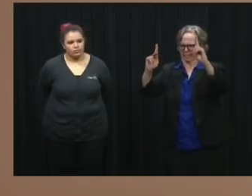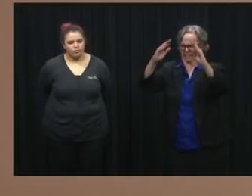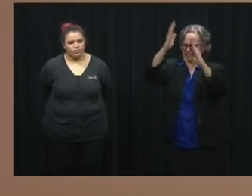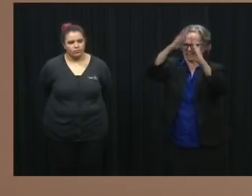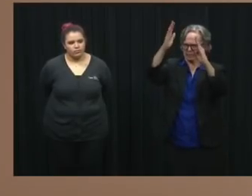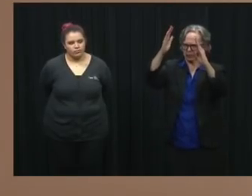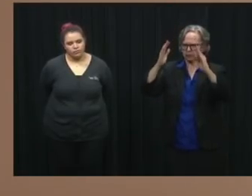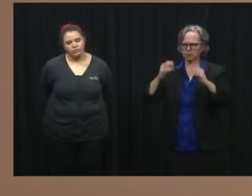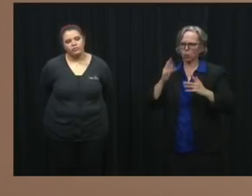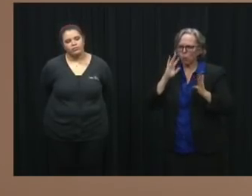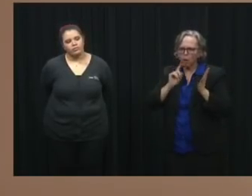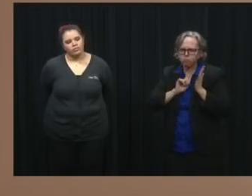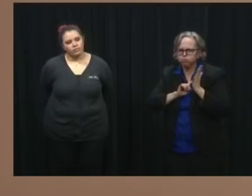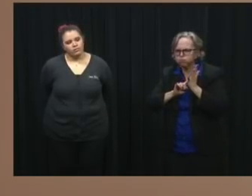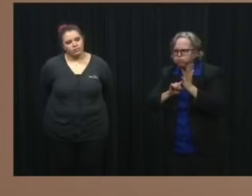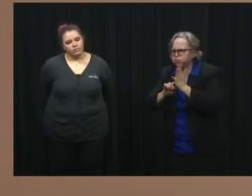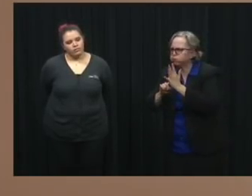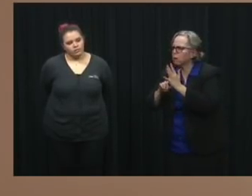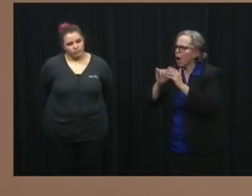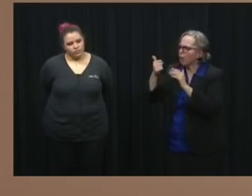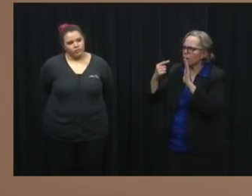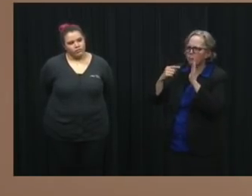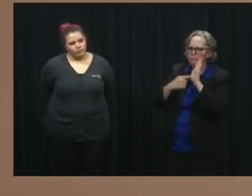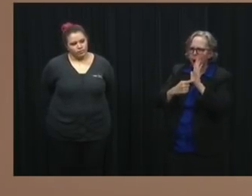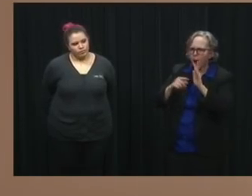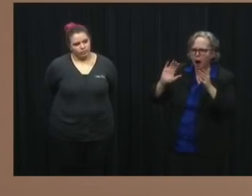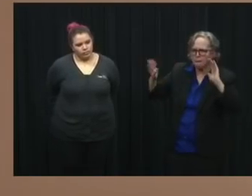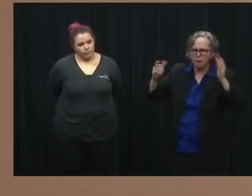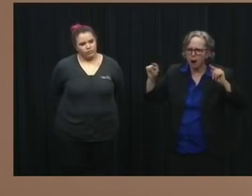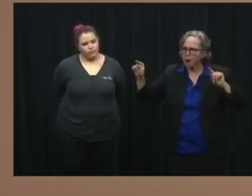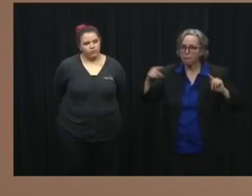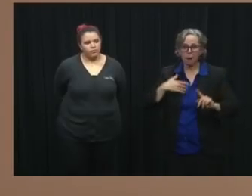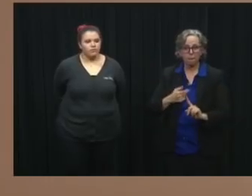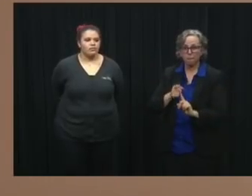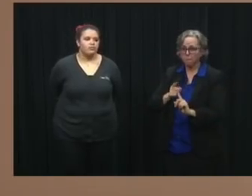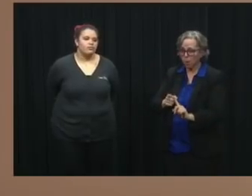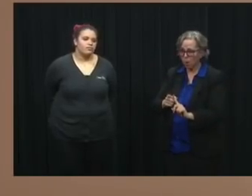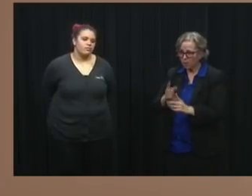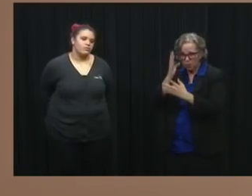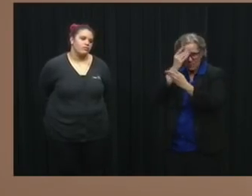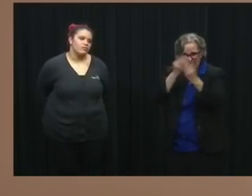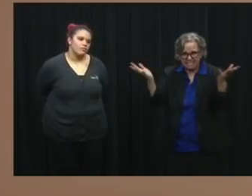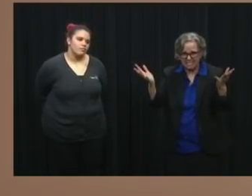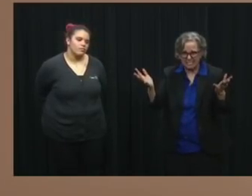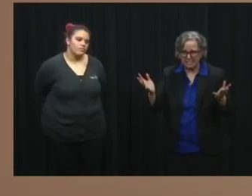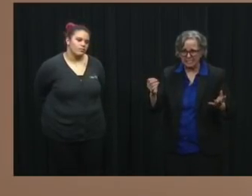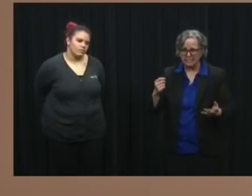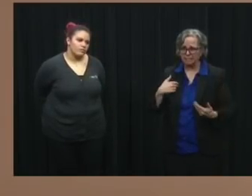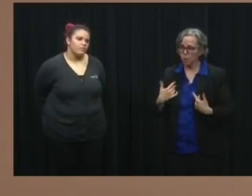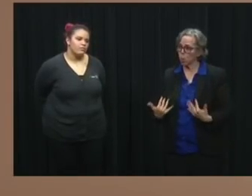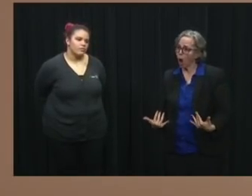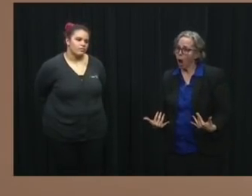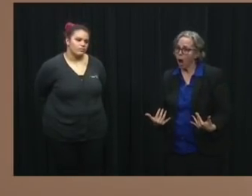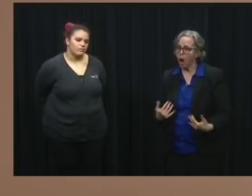to say, and my point was, if I wait till 1% of my population has this, I